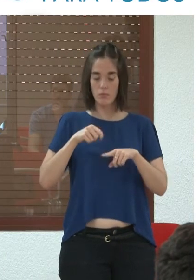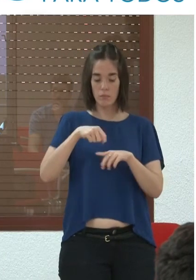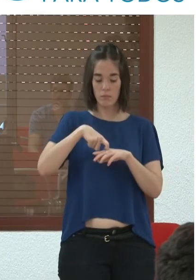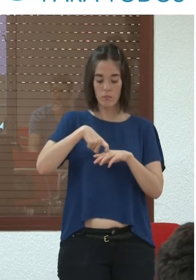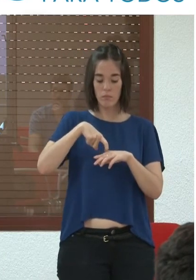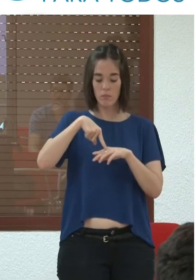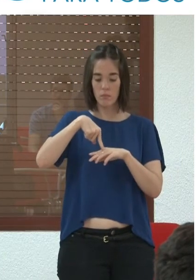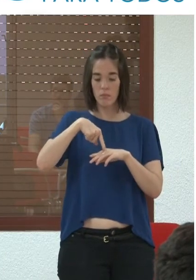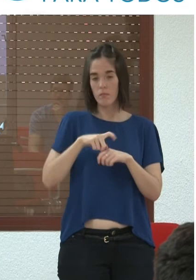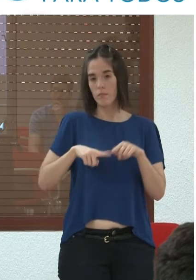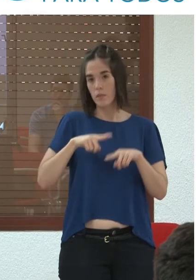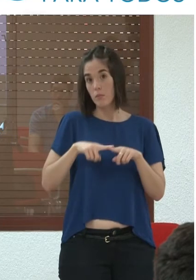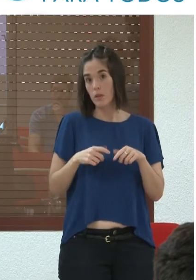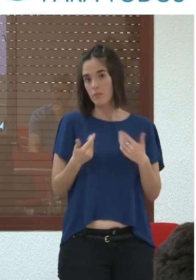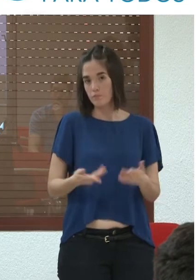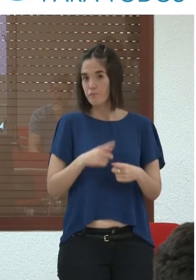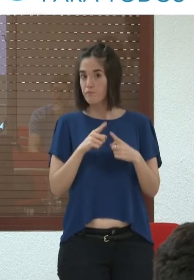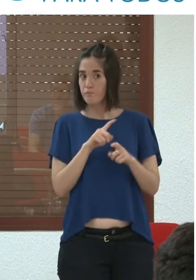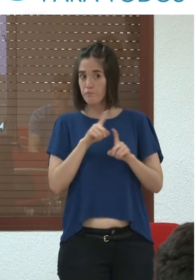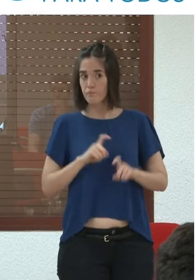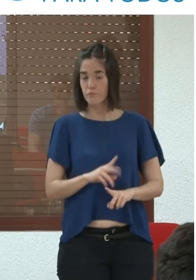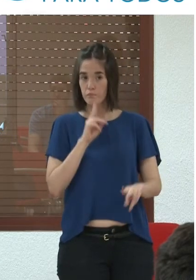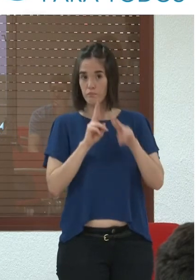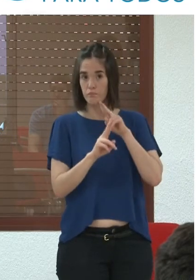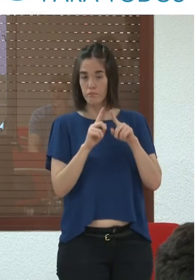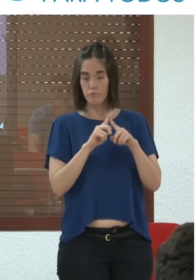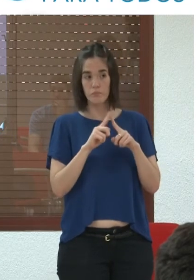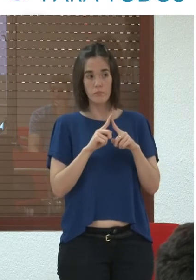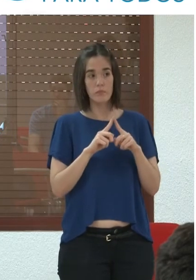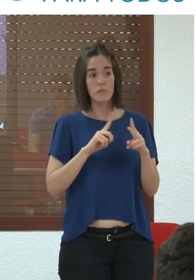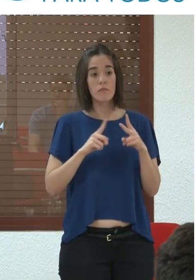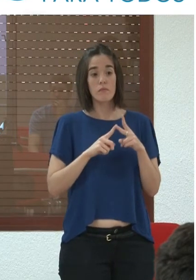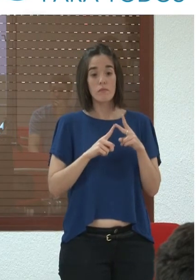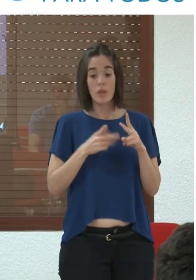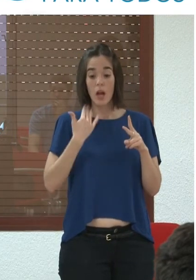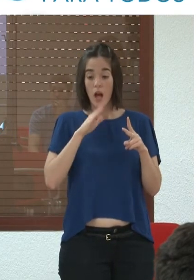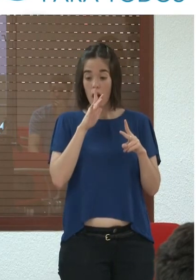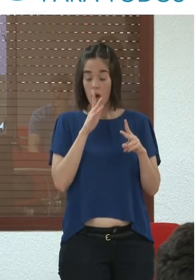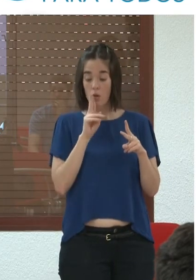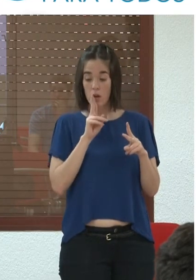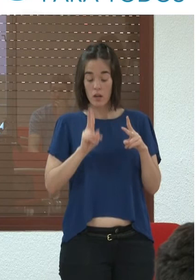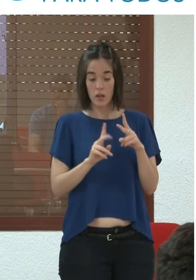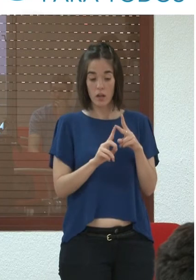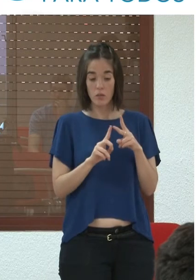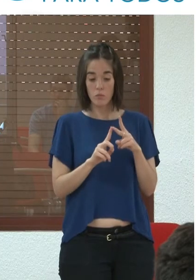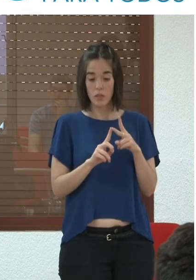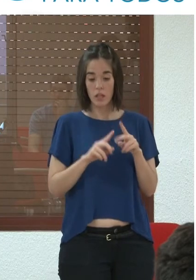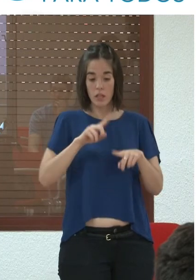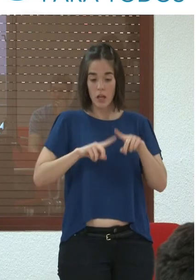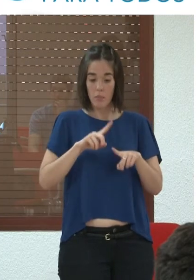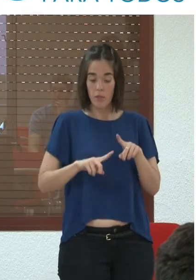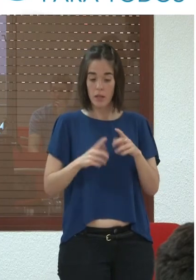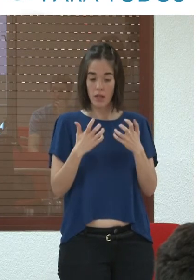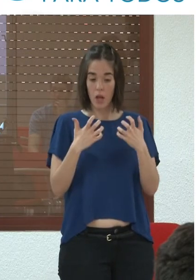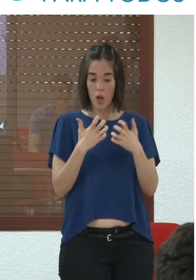and it becomes totally rigid and blocked. And that's the answer to your first question. With regards to